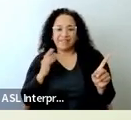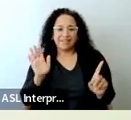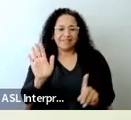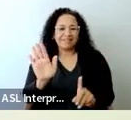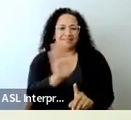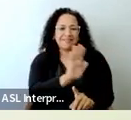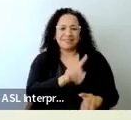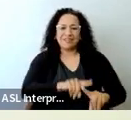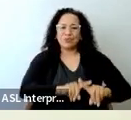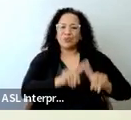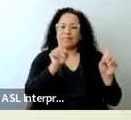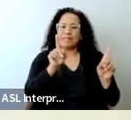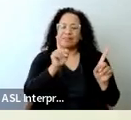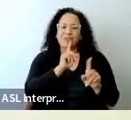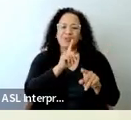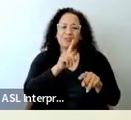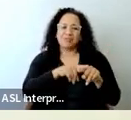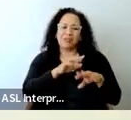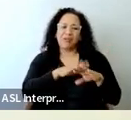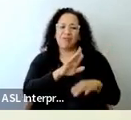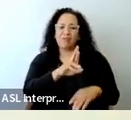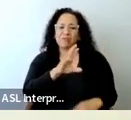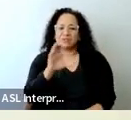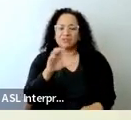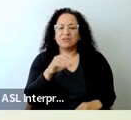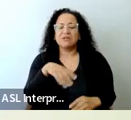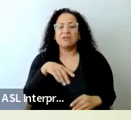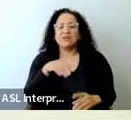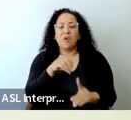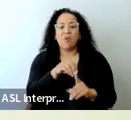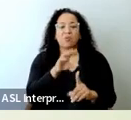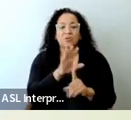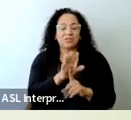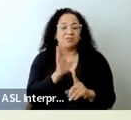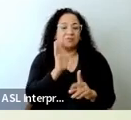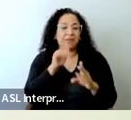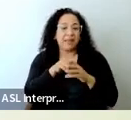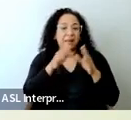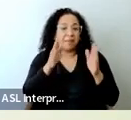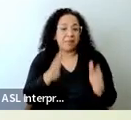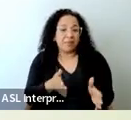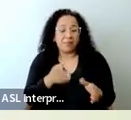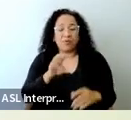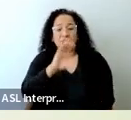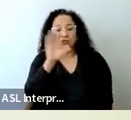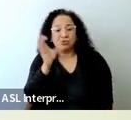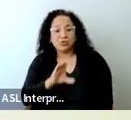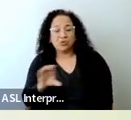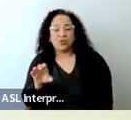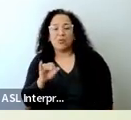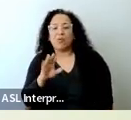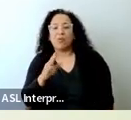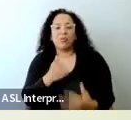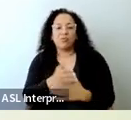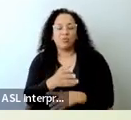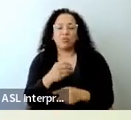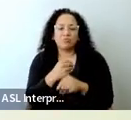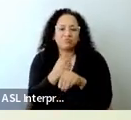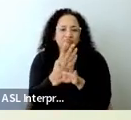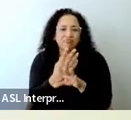or unique details for a given center. The orientation can be in person, via Zoom, or through a pre-recorded